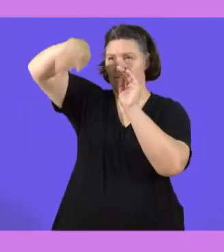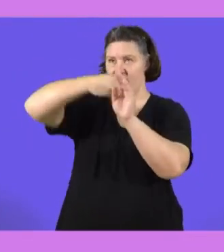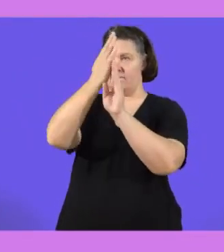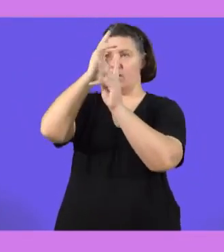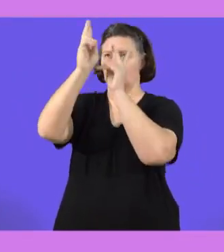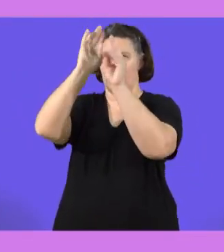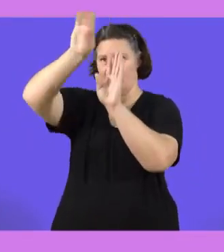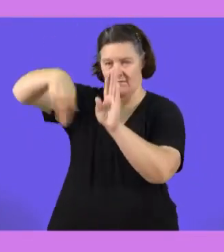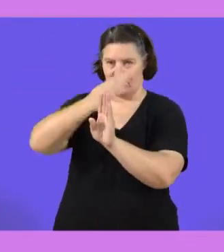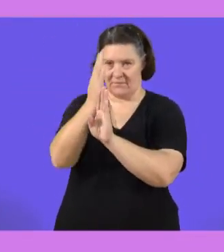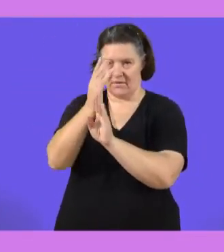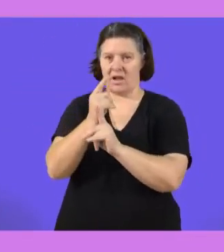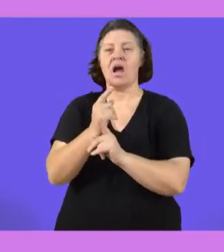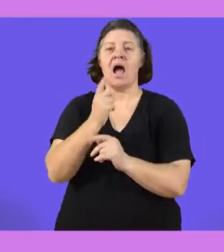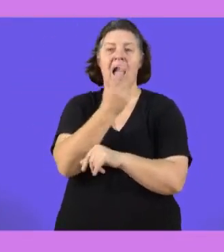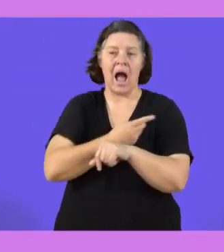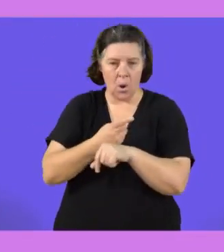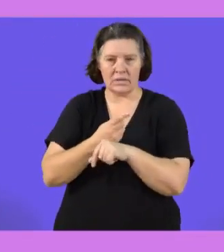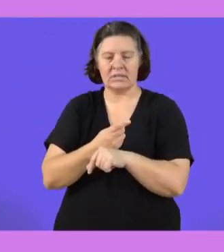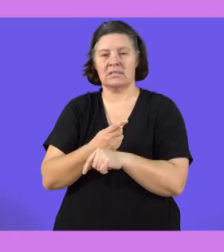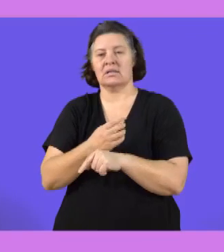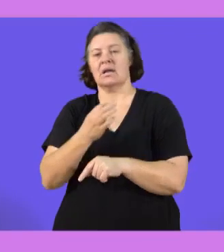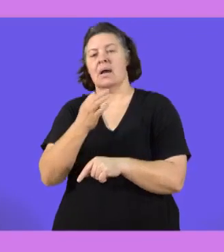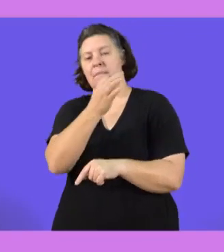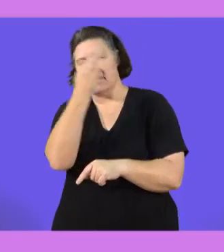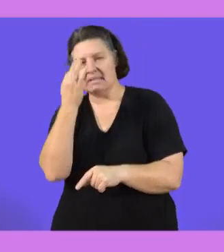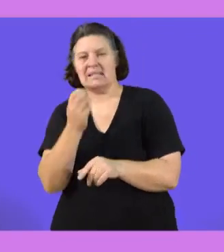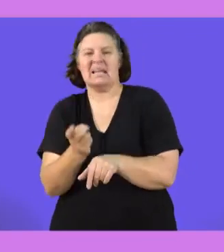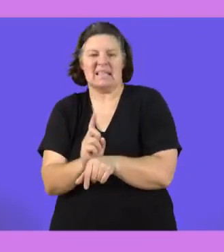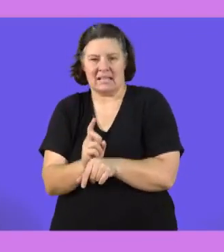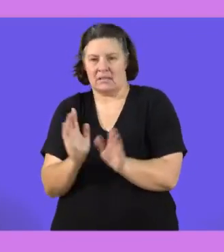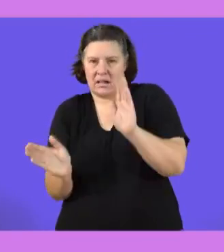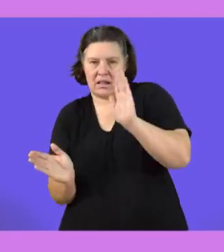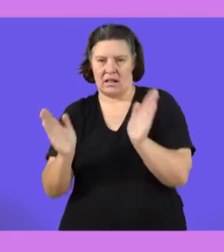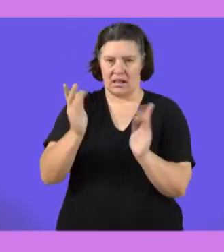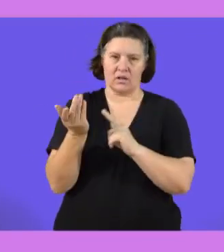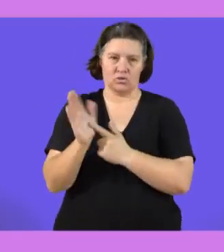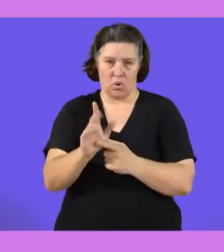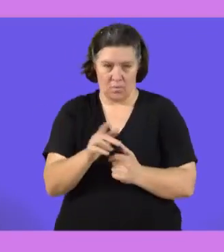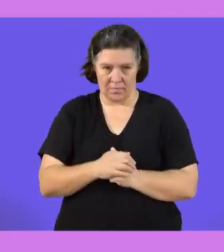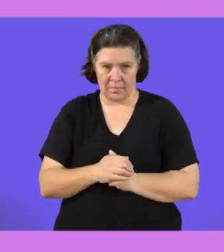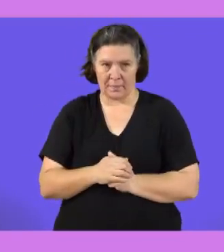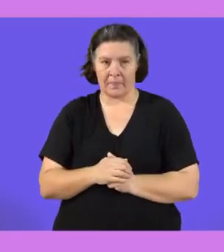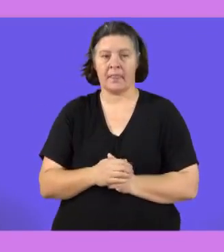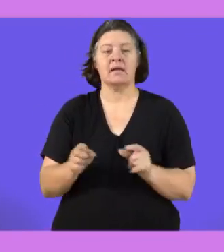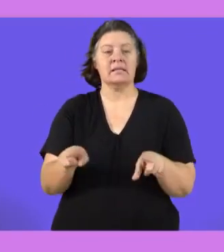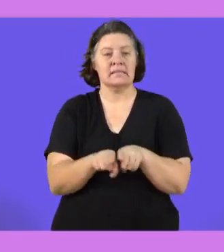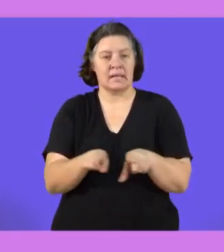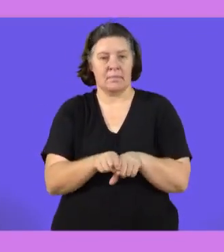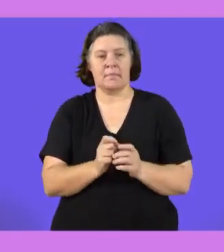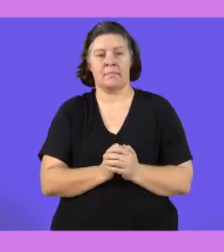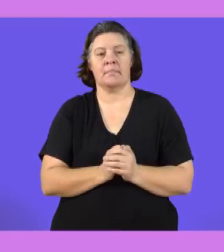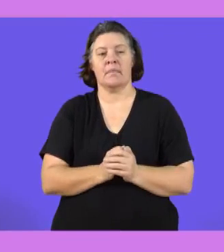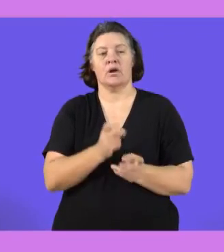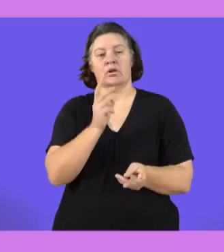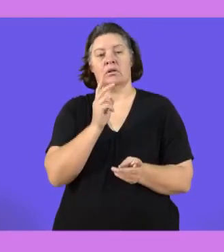equal parts, in which the hours, minutes, and sometimes the seconds is indicated by hands on a dial. Then we've